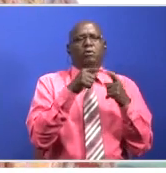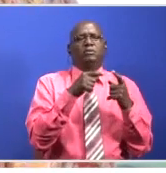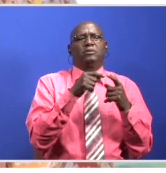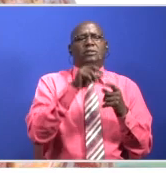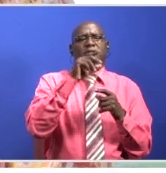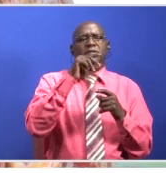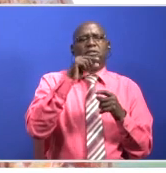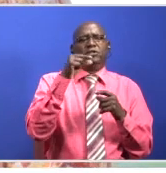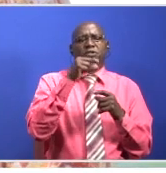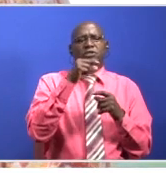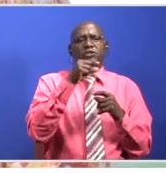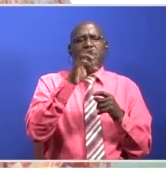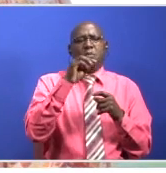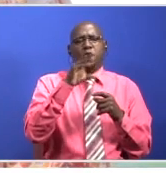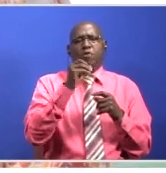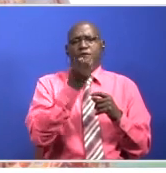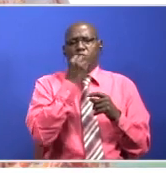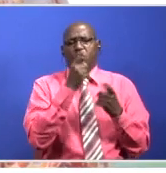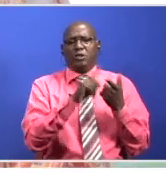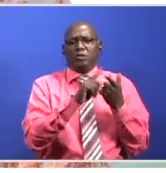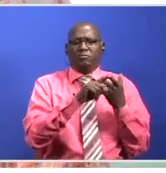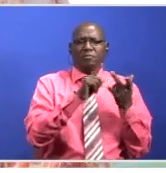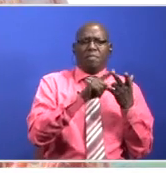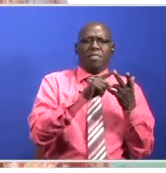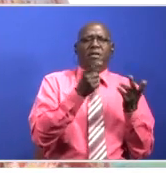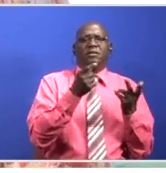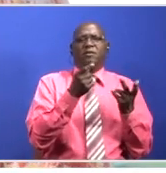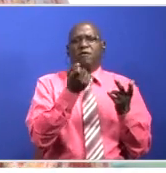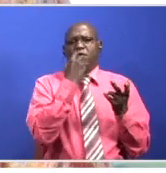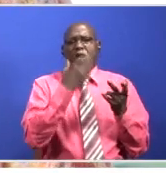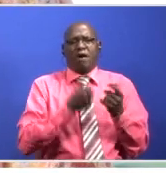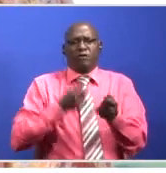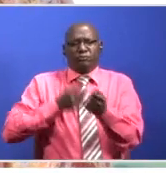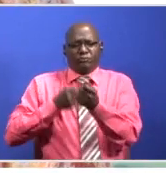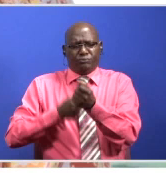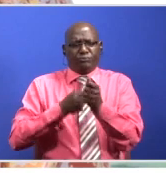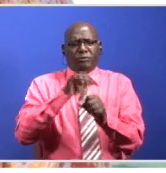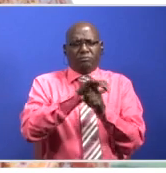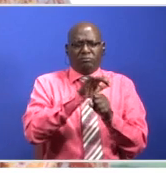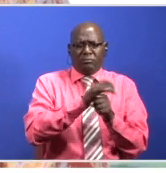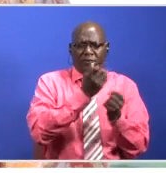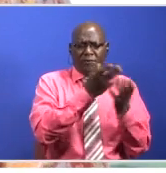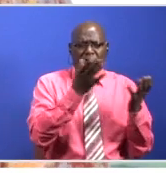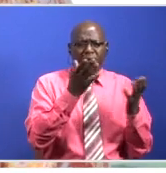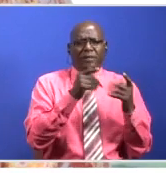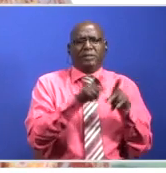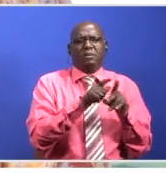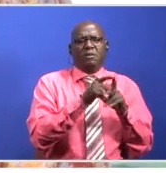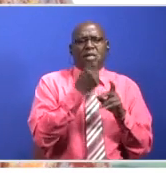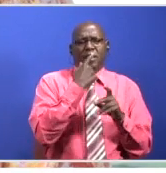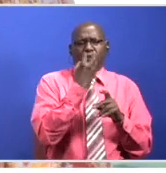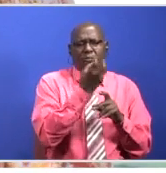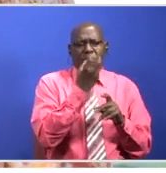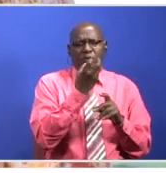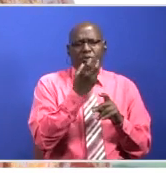foods, we are also talking about the foods that have been spread with the pesticides and all that. So I say, like things like tomatoes that you need to take raw,